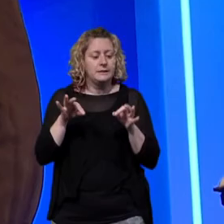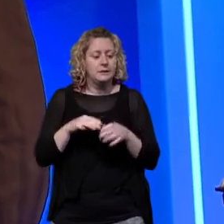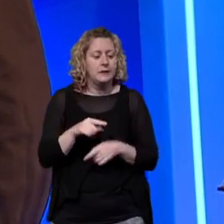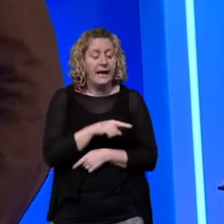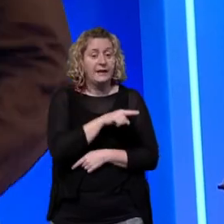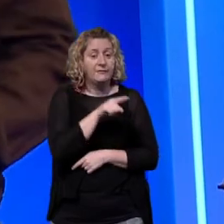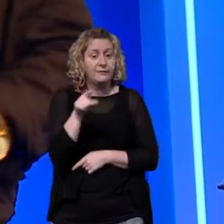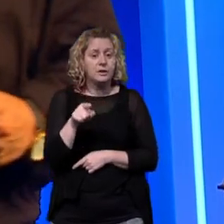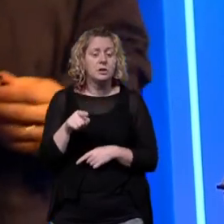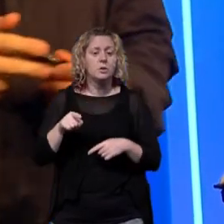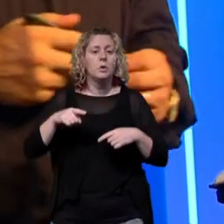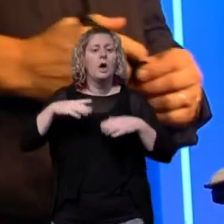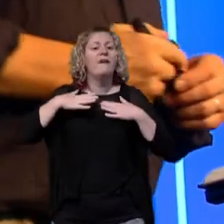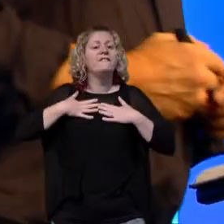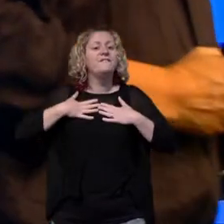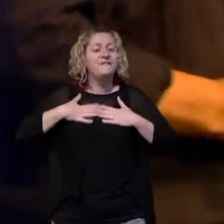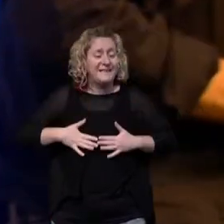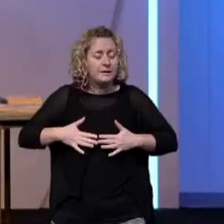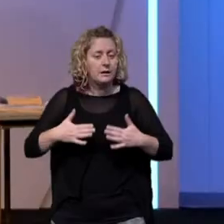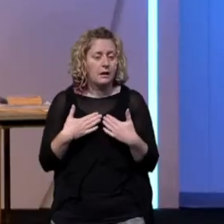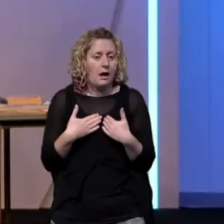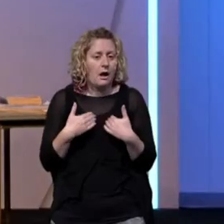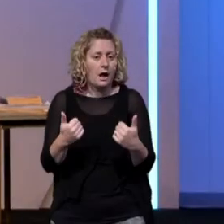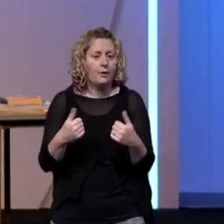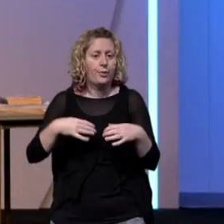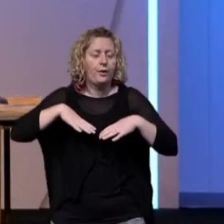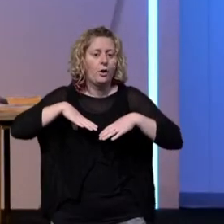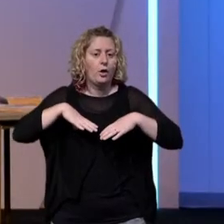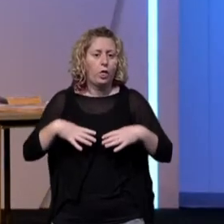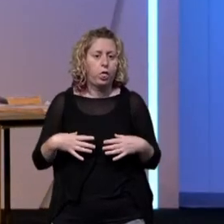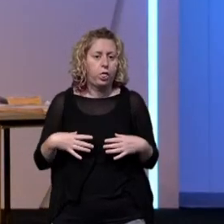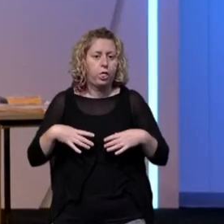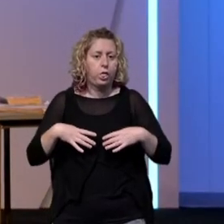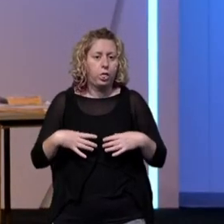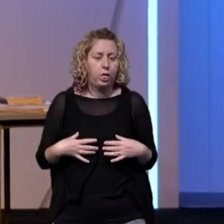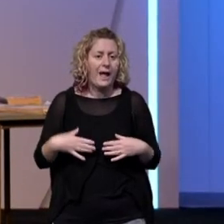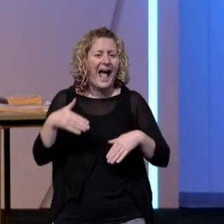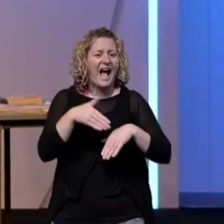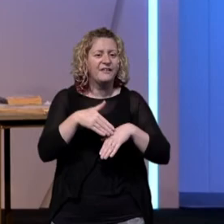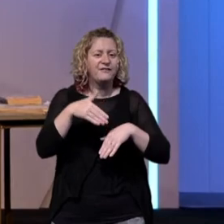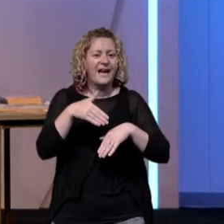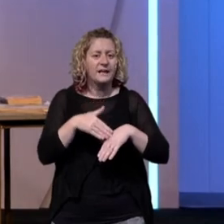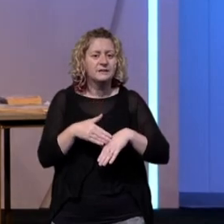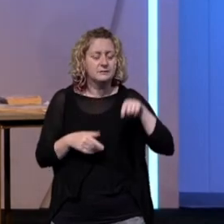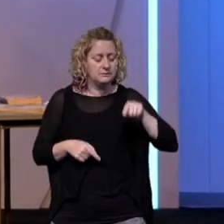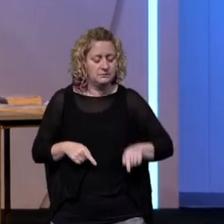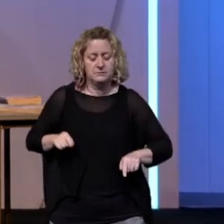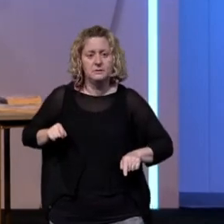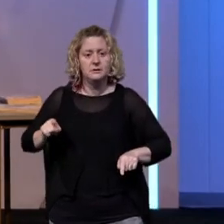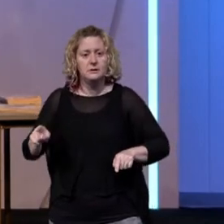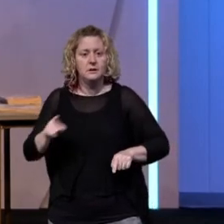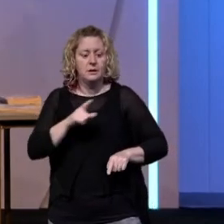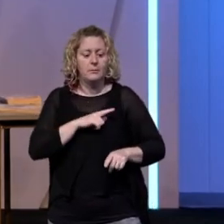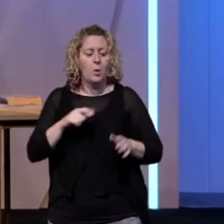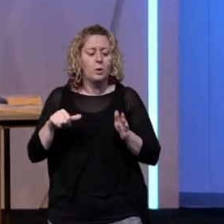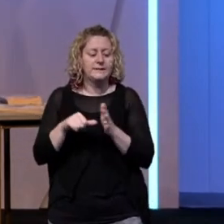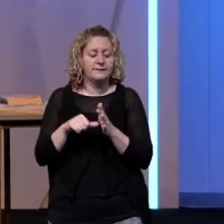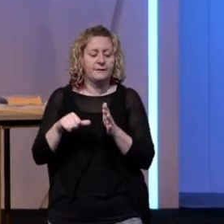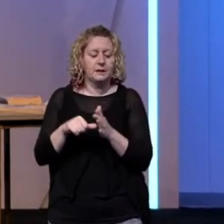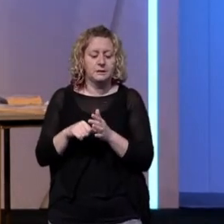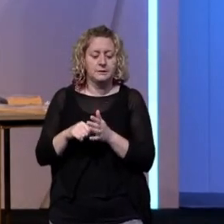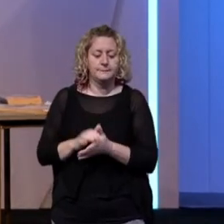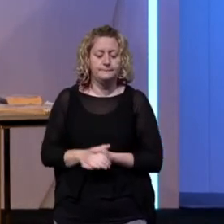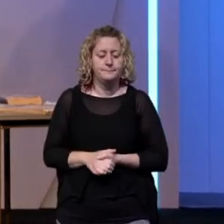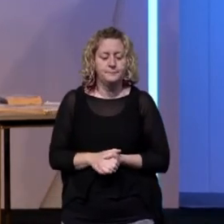tired, physical health, those two areas are going to be more difficult, but you've actually got them on the map. So let's